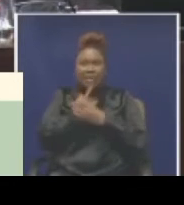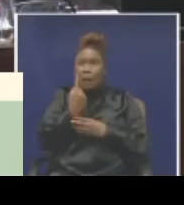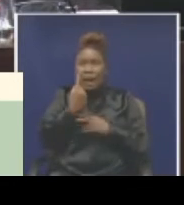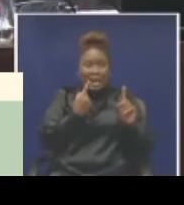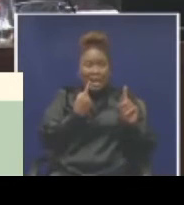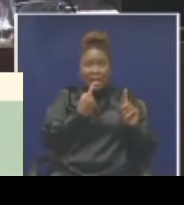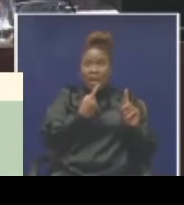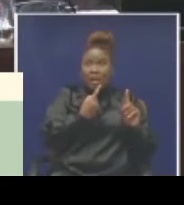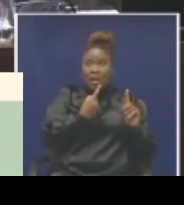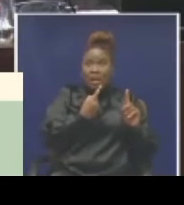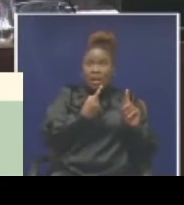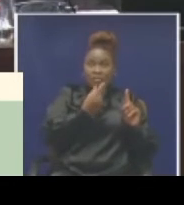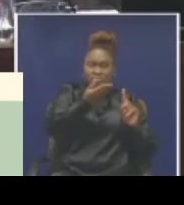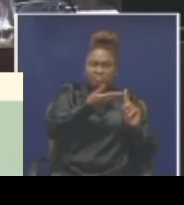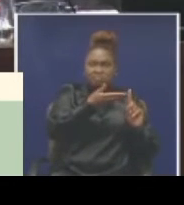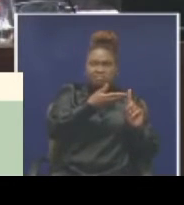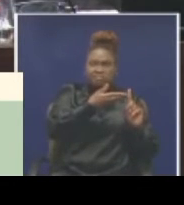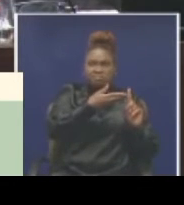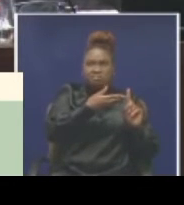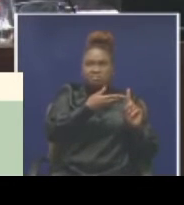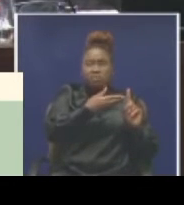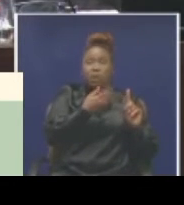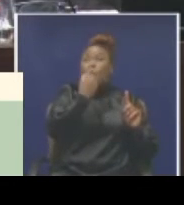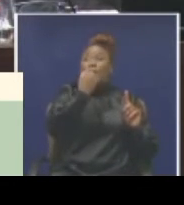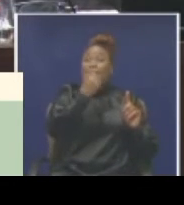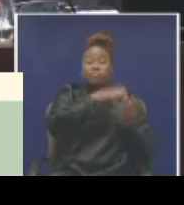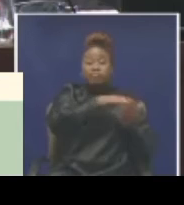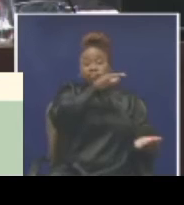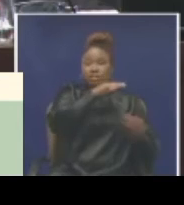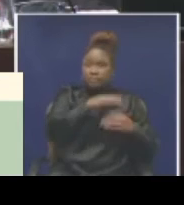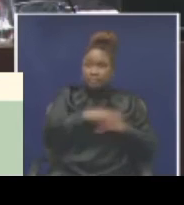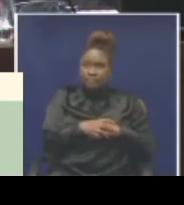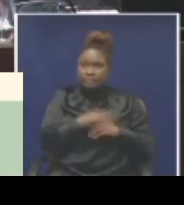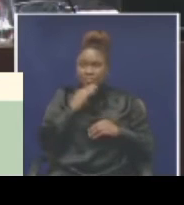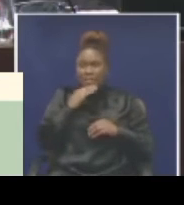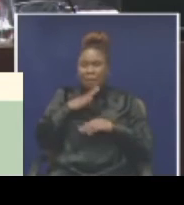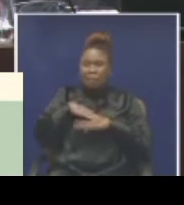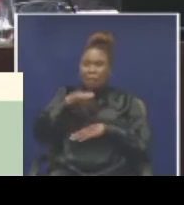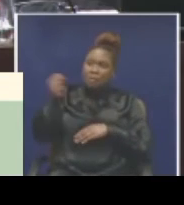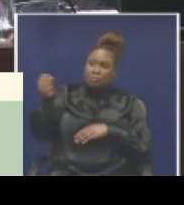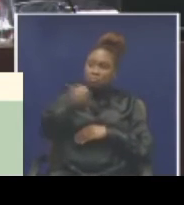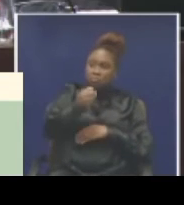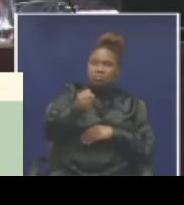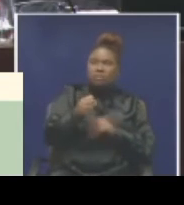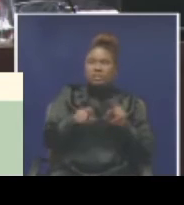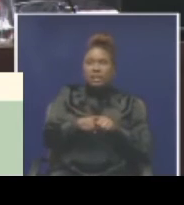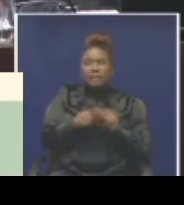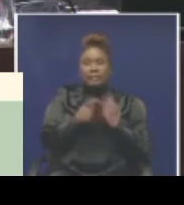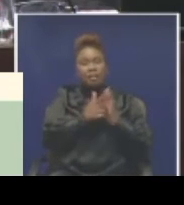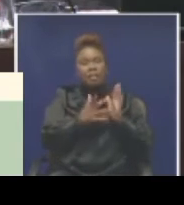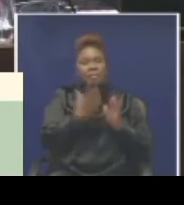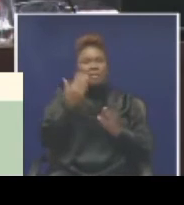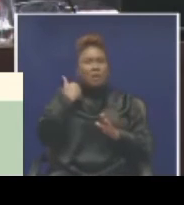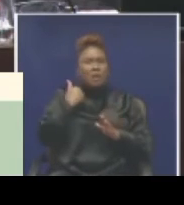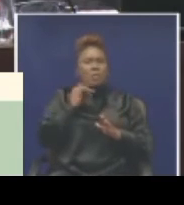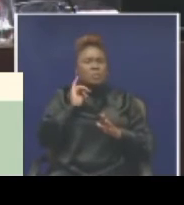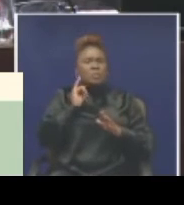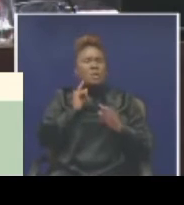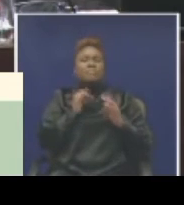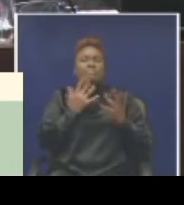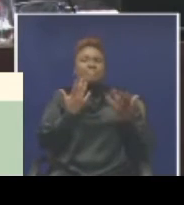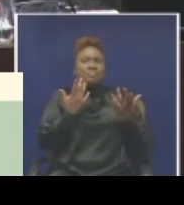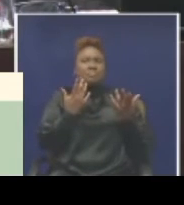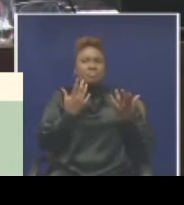into that? Make sure you employ more state attorneys. Secondly, use previously disadvantaged attorneys who've